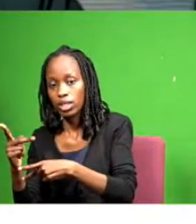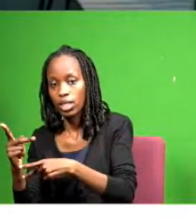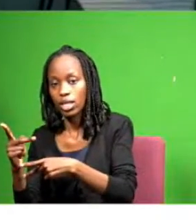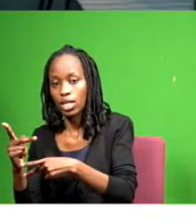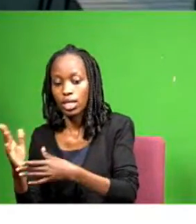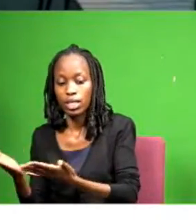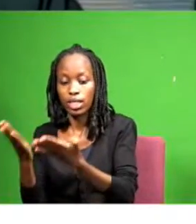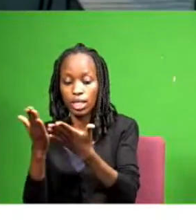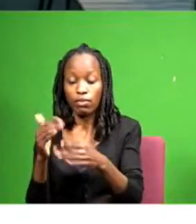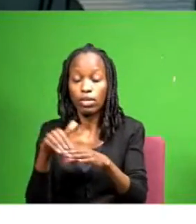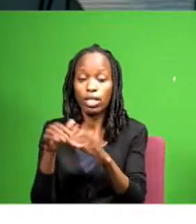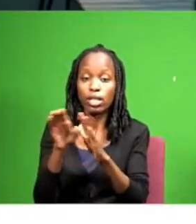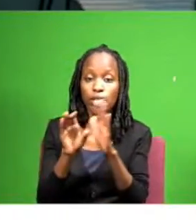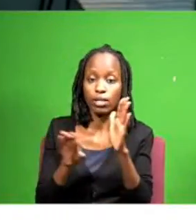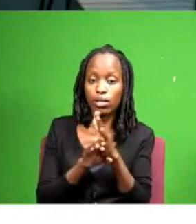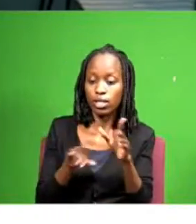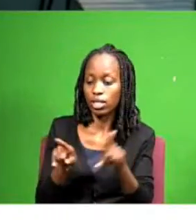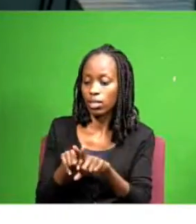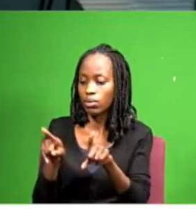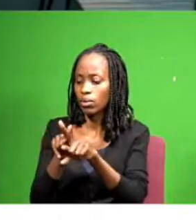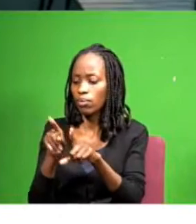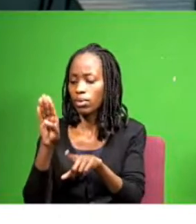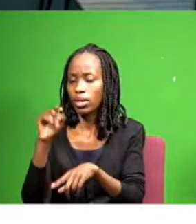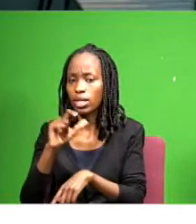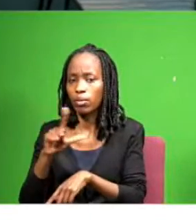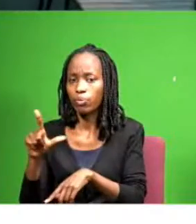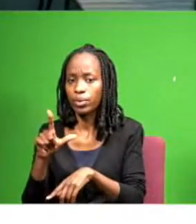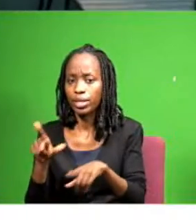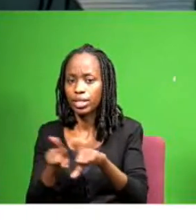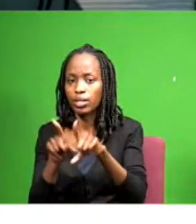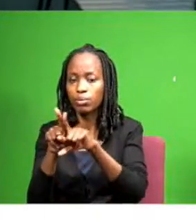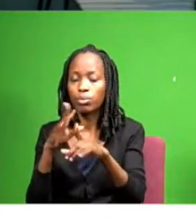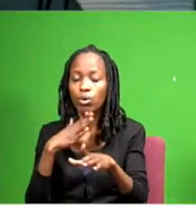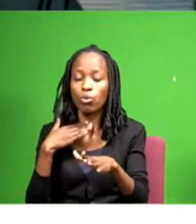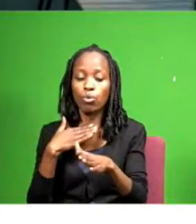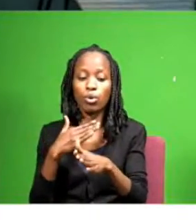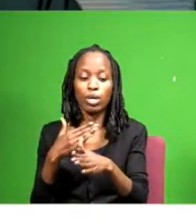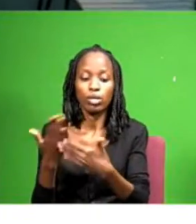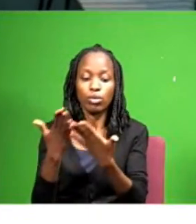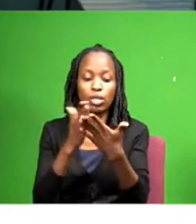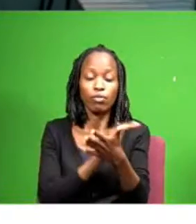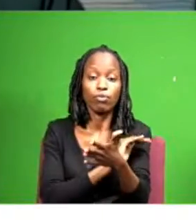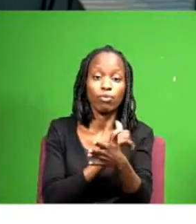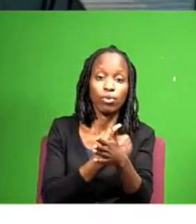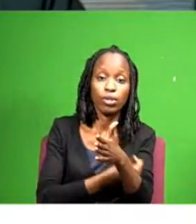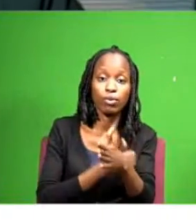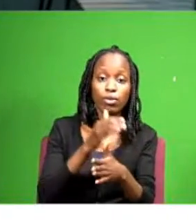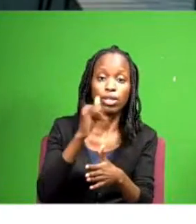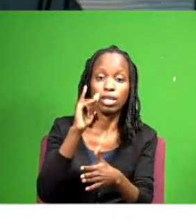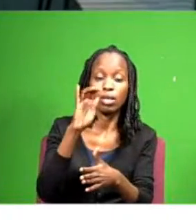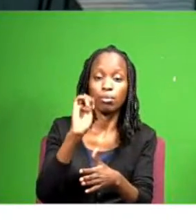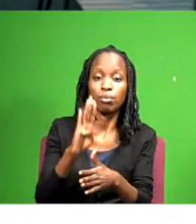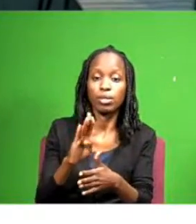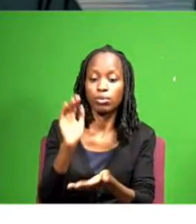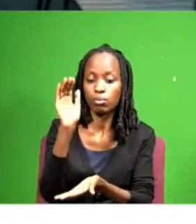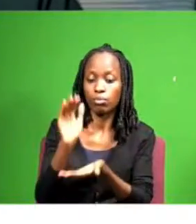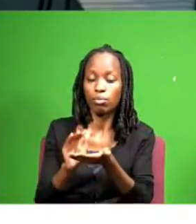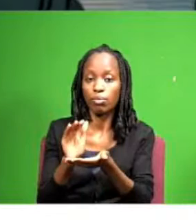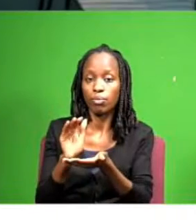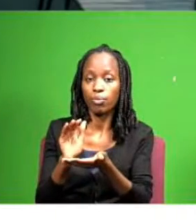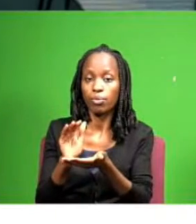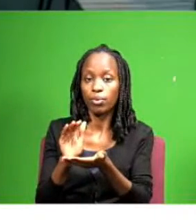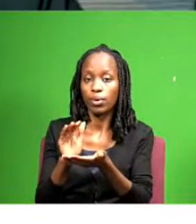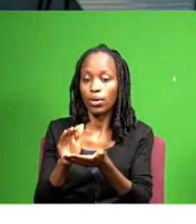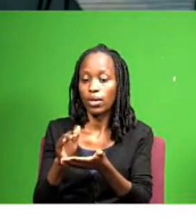the Constitution. The Impunity Bill also usurps the authority of IEPC to delimit electoral boundaries